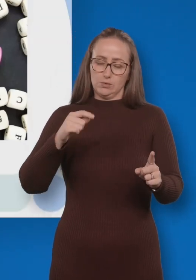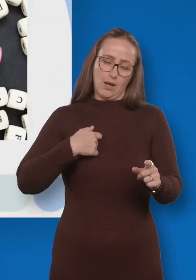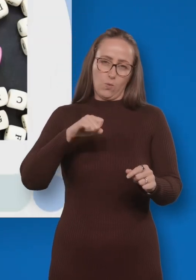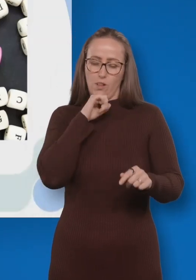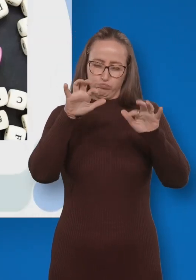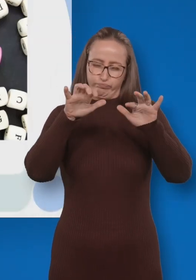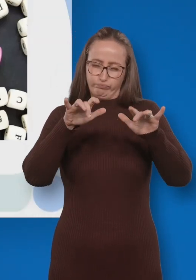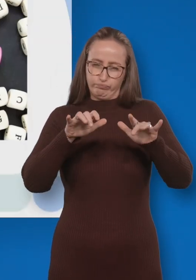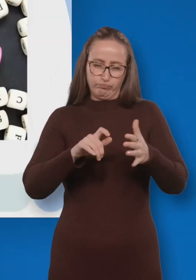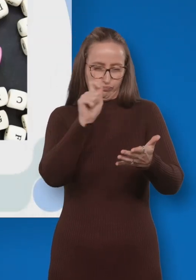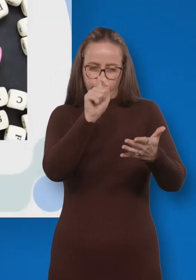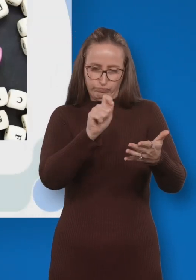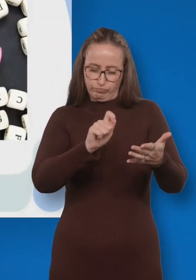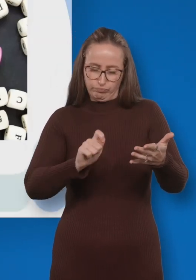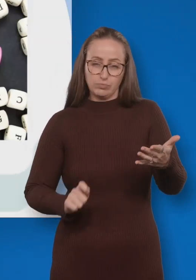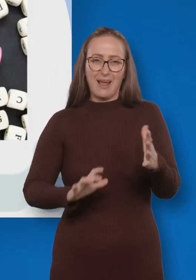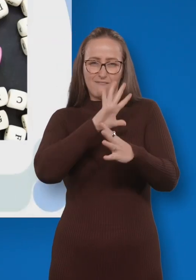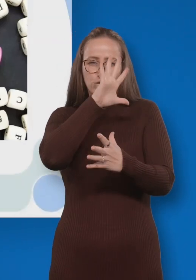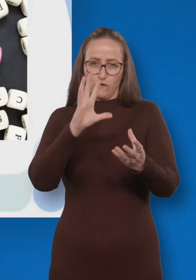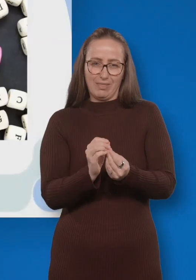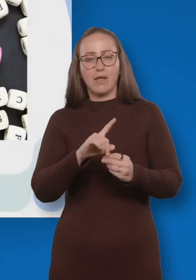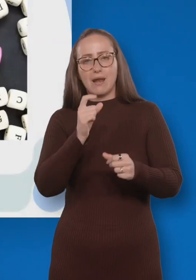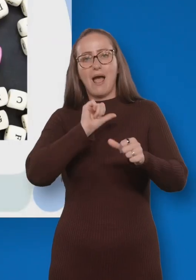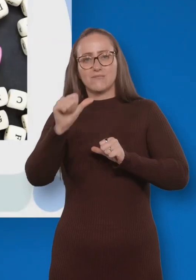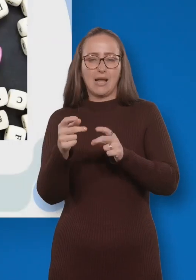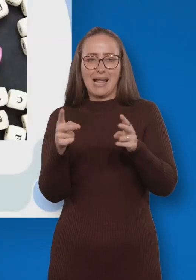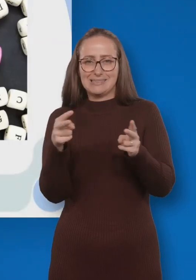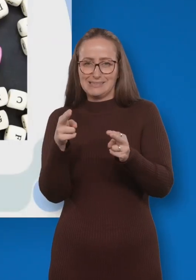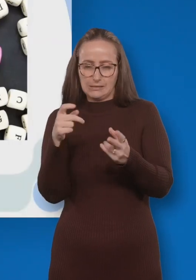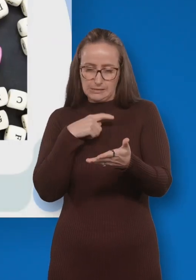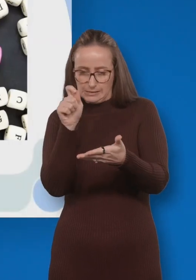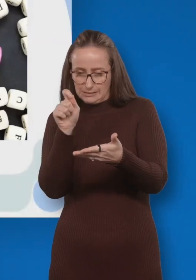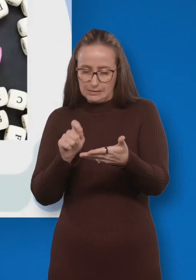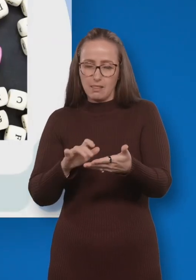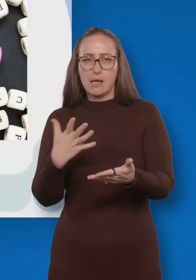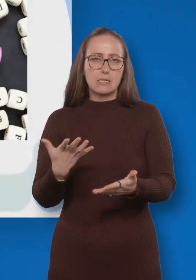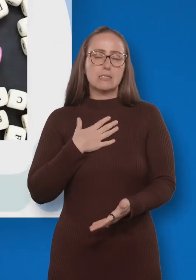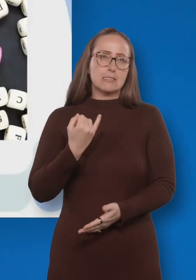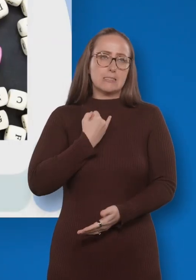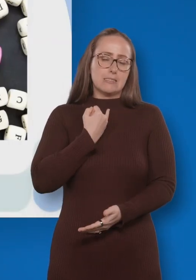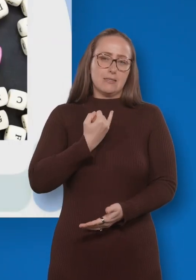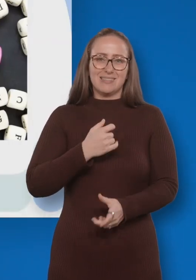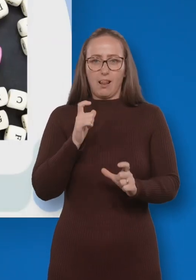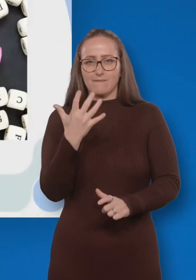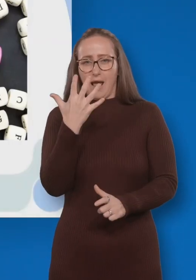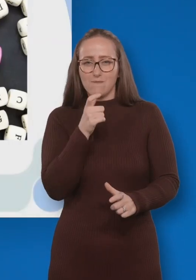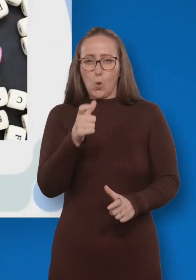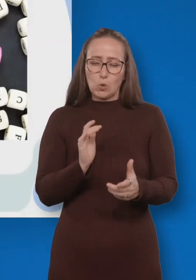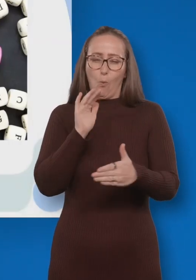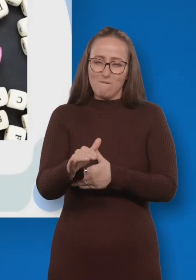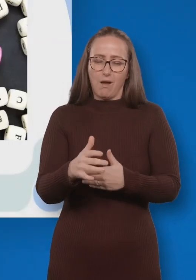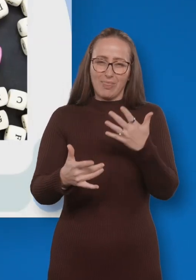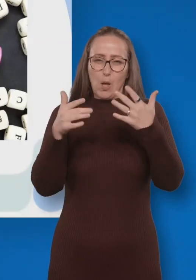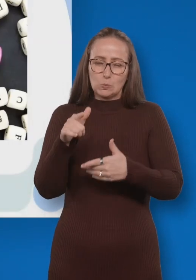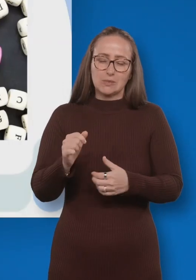to say, and then I just go through and edit it, and then kick myself many times when I realize I'm still like 5 words over the word count.